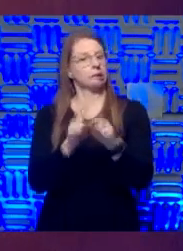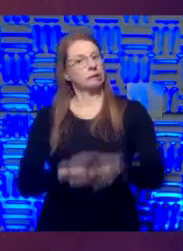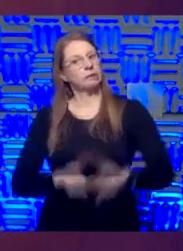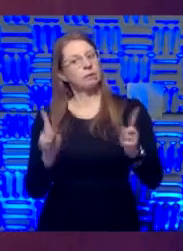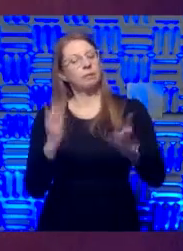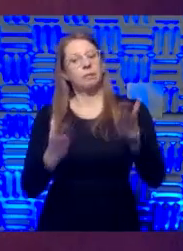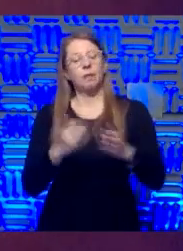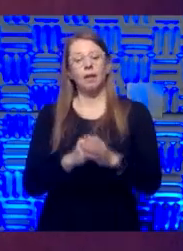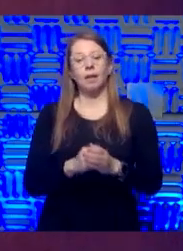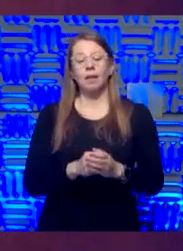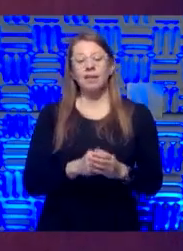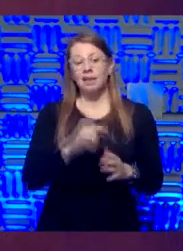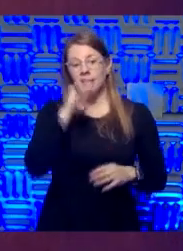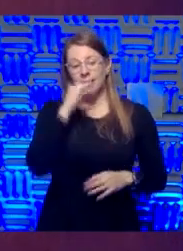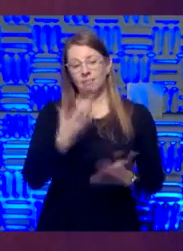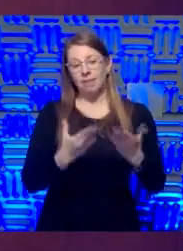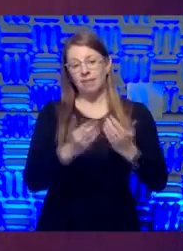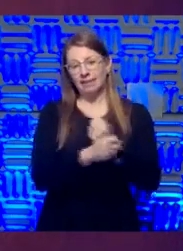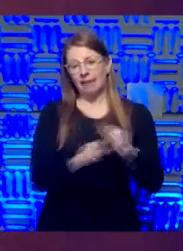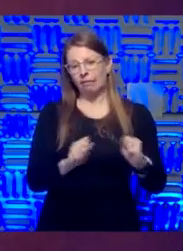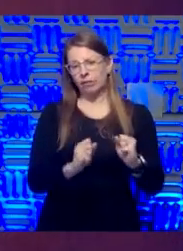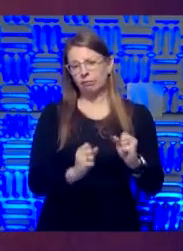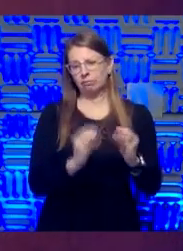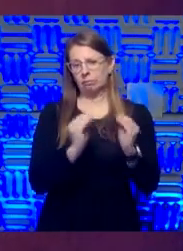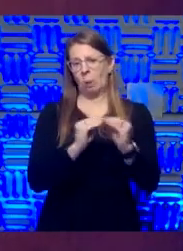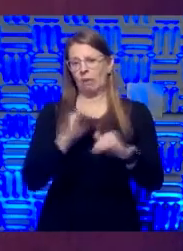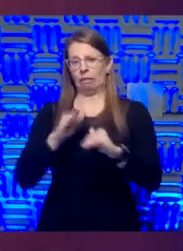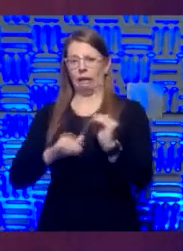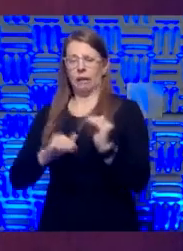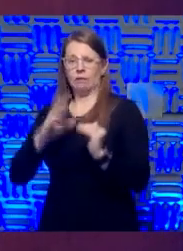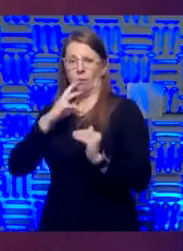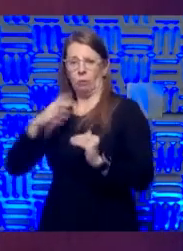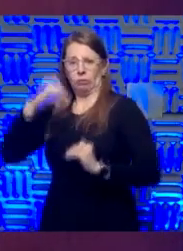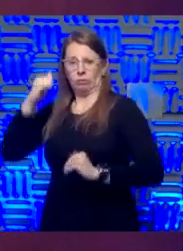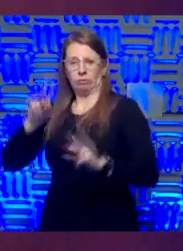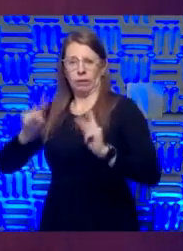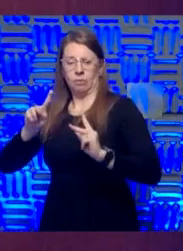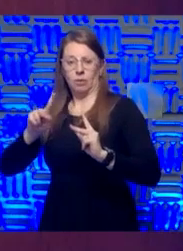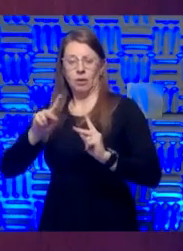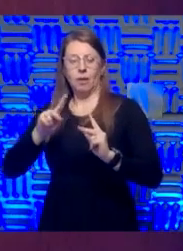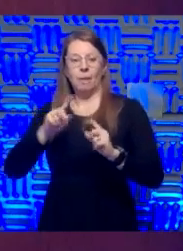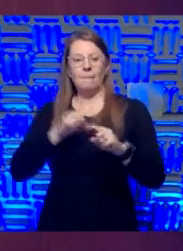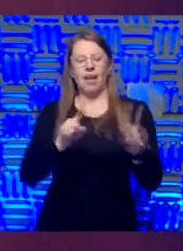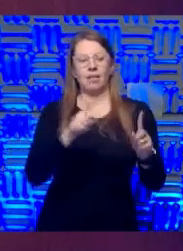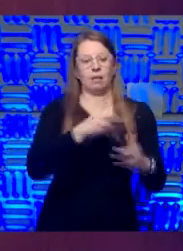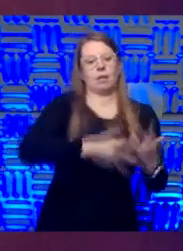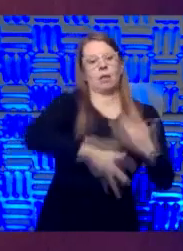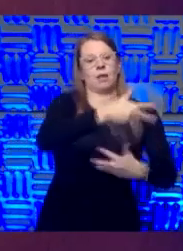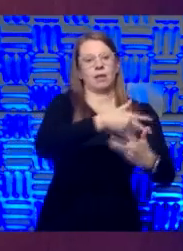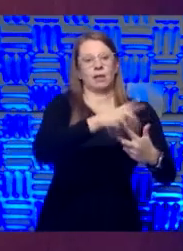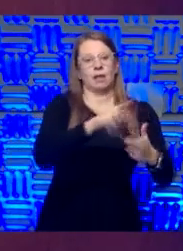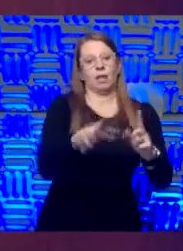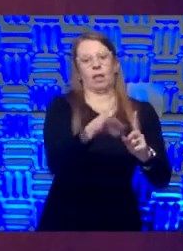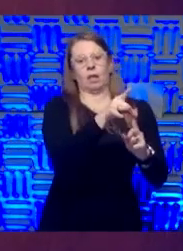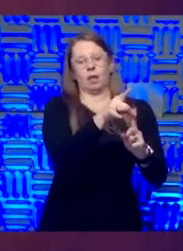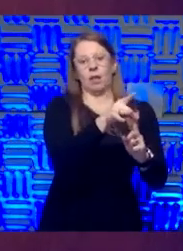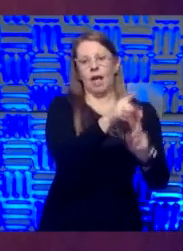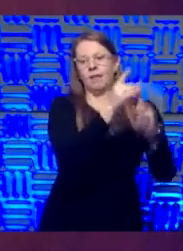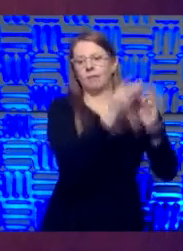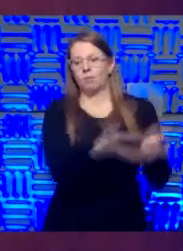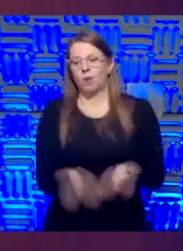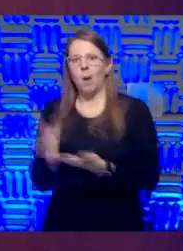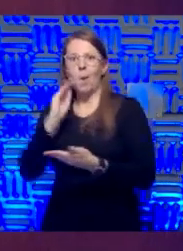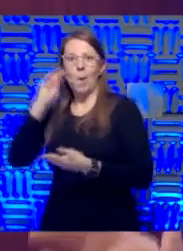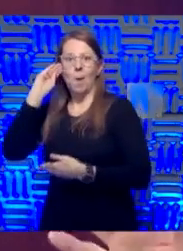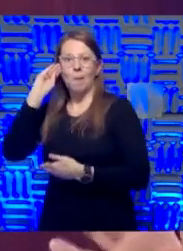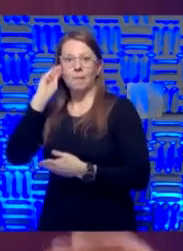not get as sick. Obviously, there are some very bad cases, but then they take this home. And, in the home environment,